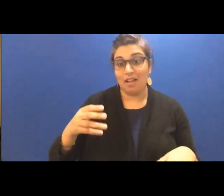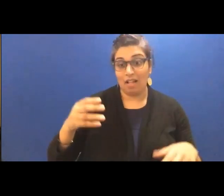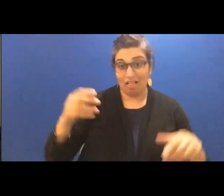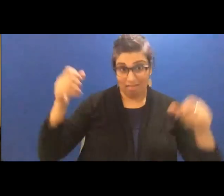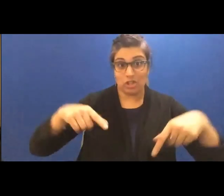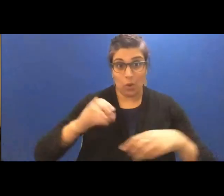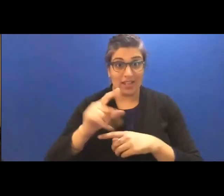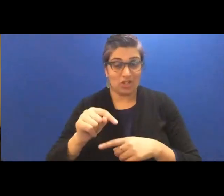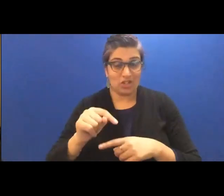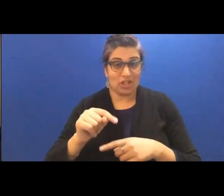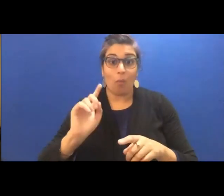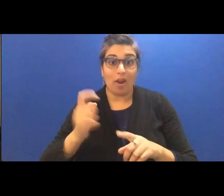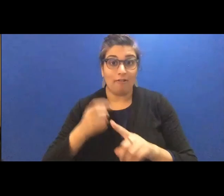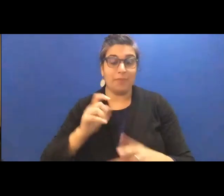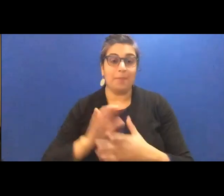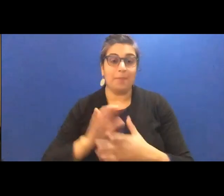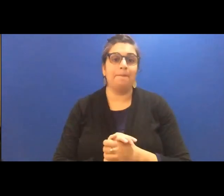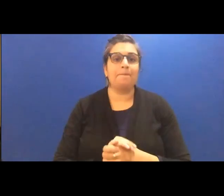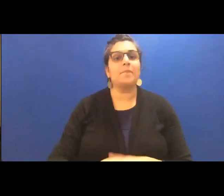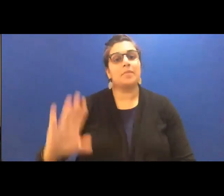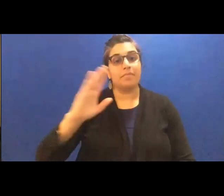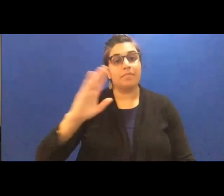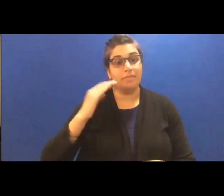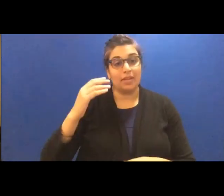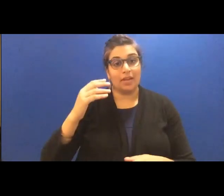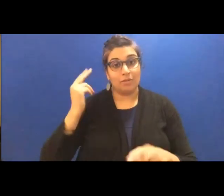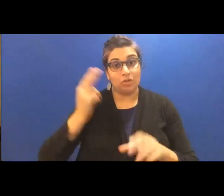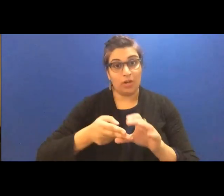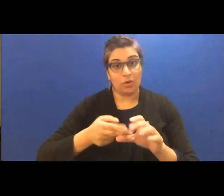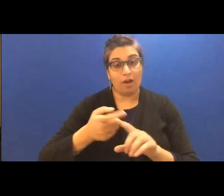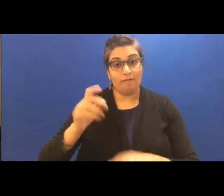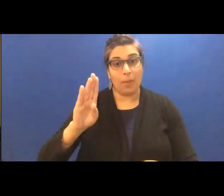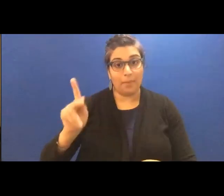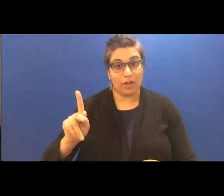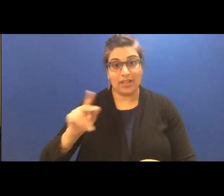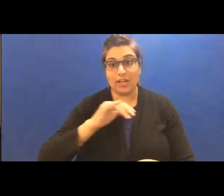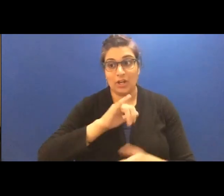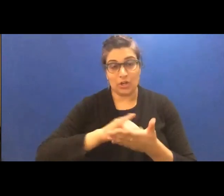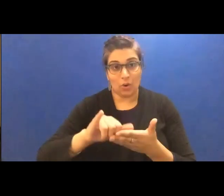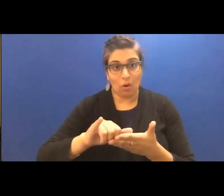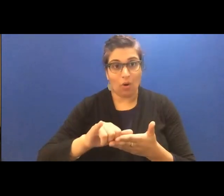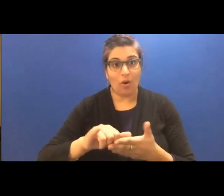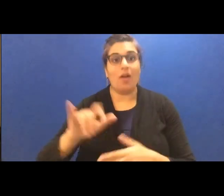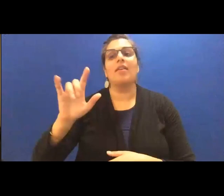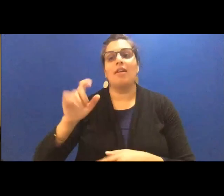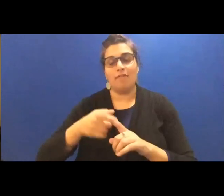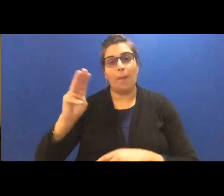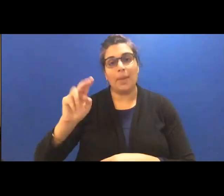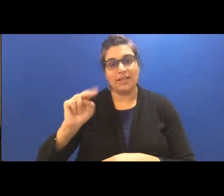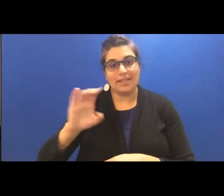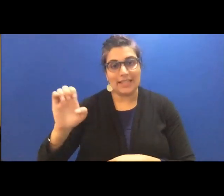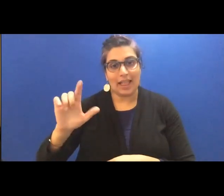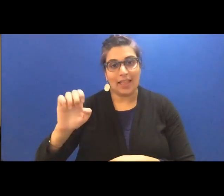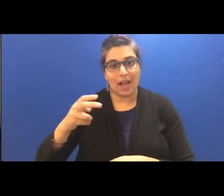am speaking to you all from Brooklyn, New York, which is on ancestral and unceded Canarsie and Munsee Lenape land.